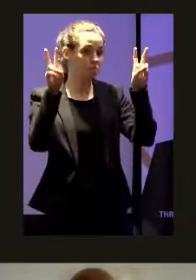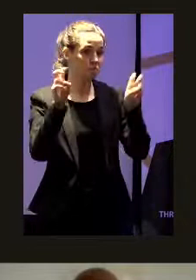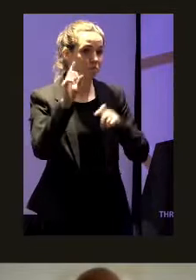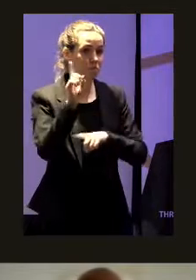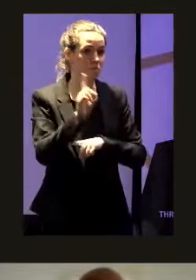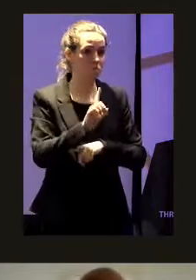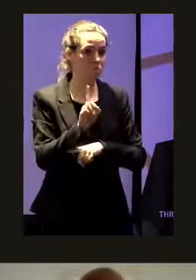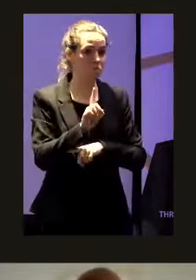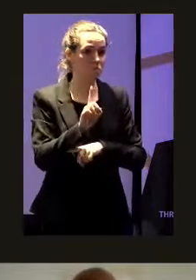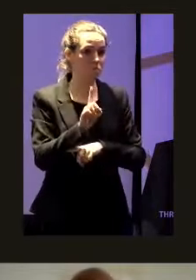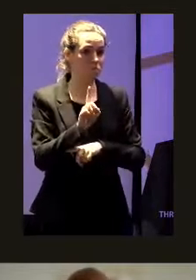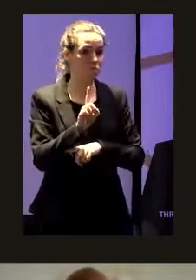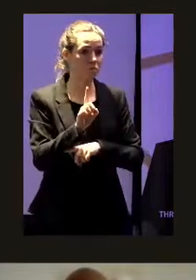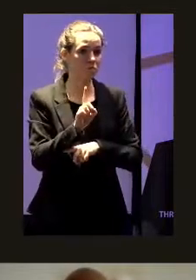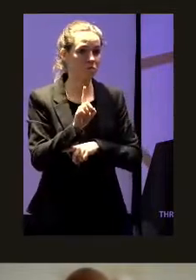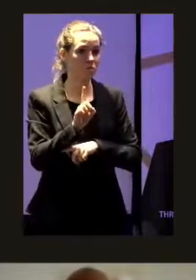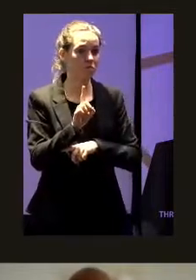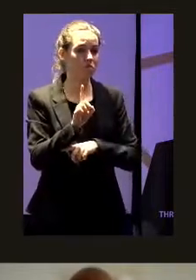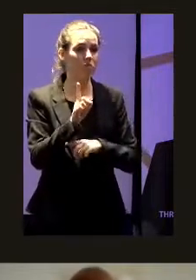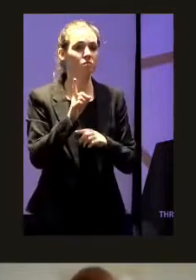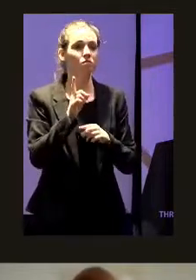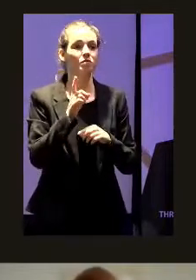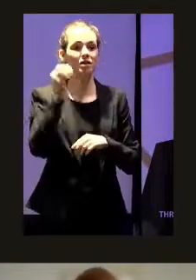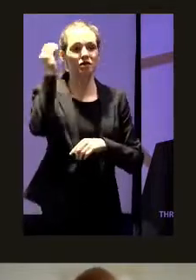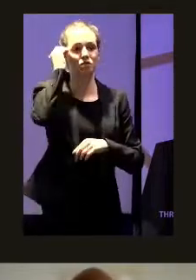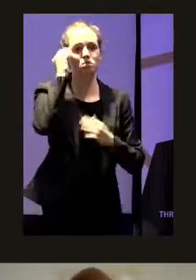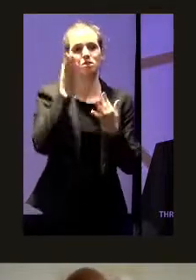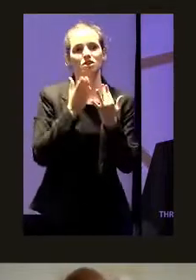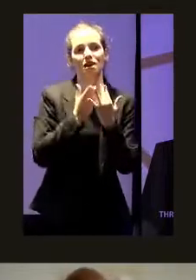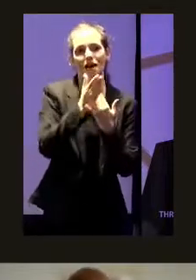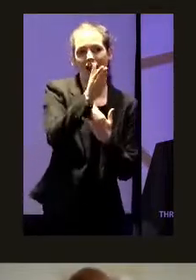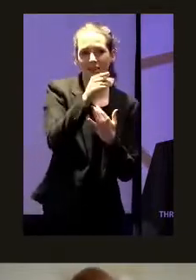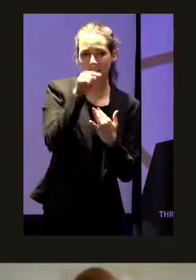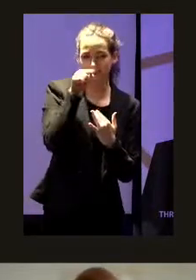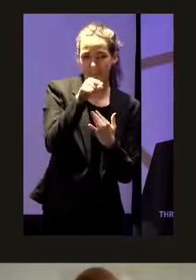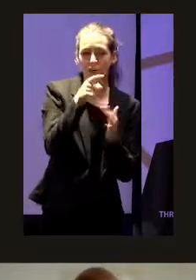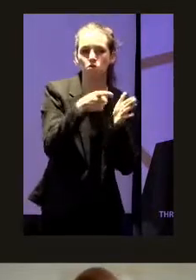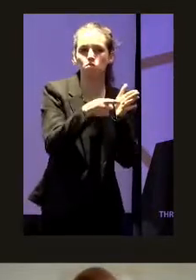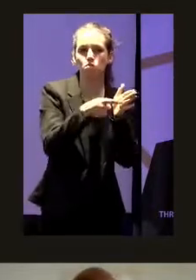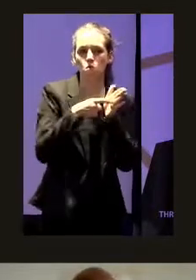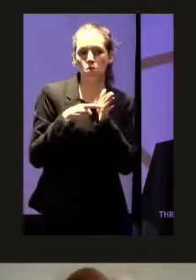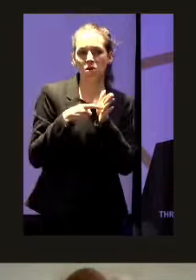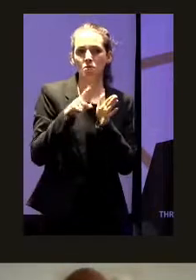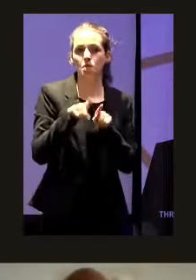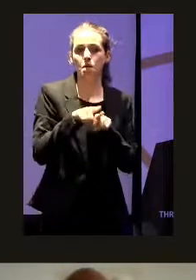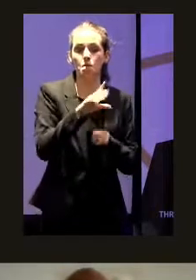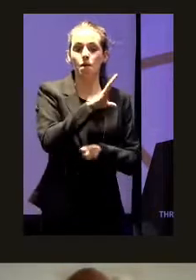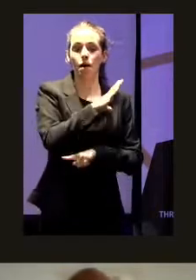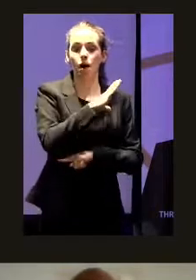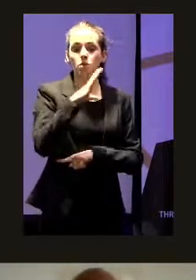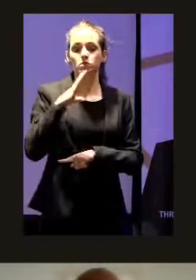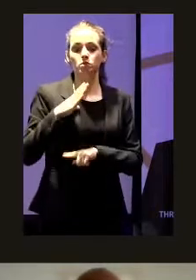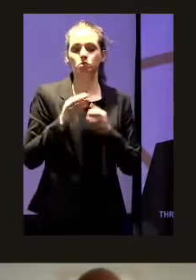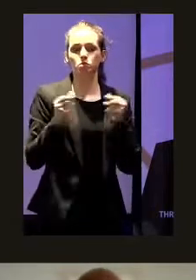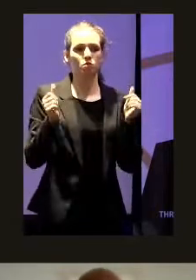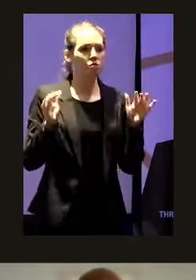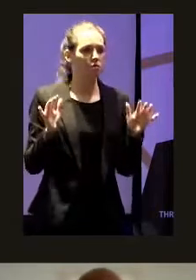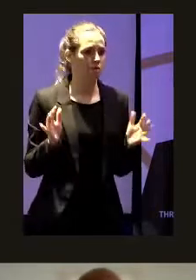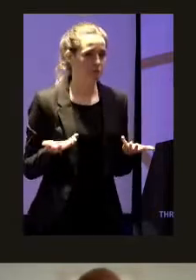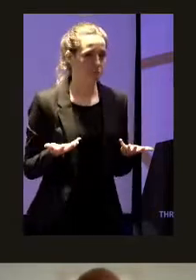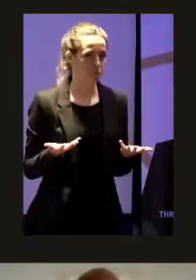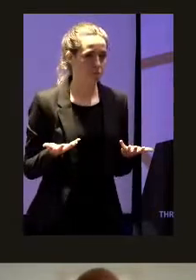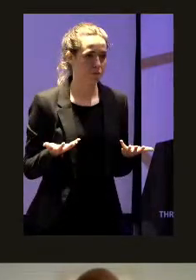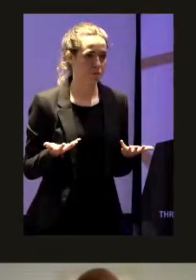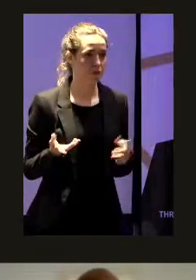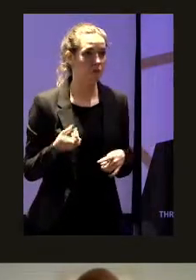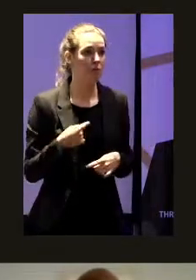the request for access to information and how council should be then dealing with them. And I think provincial